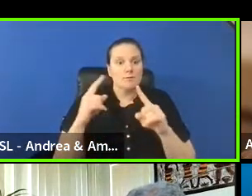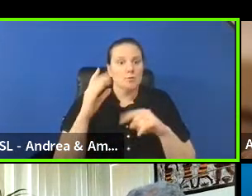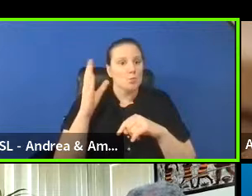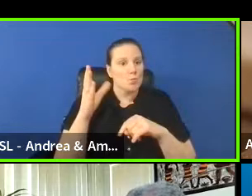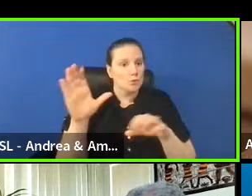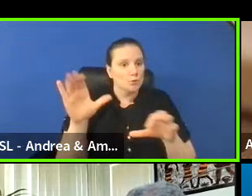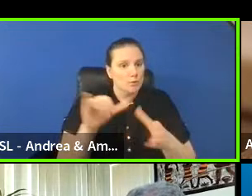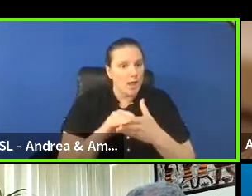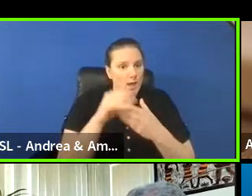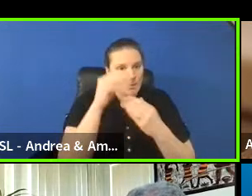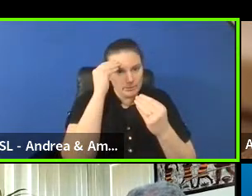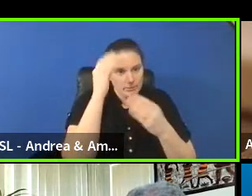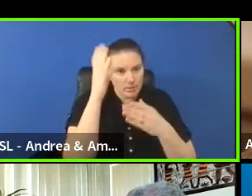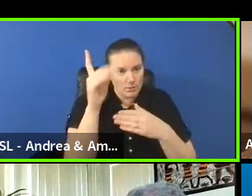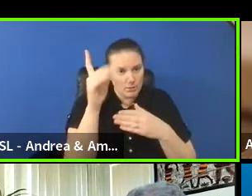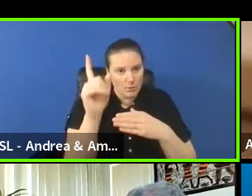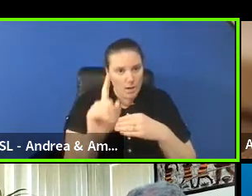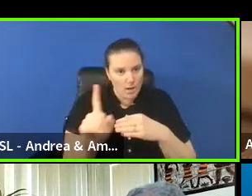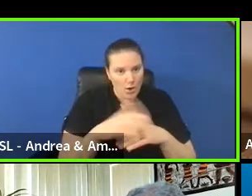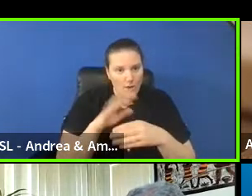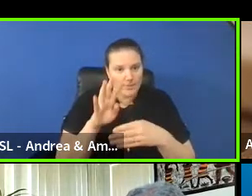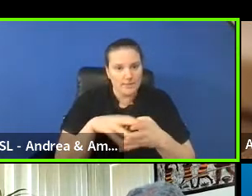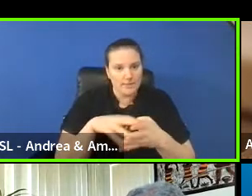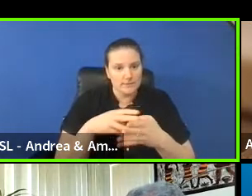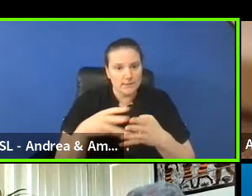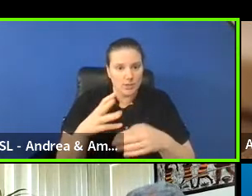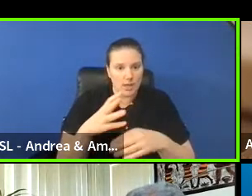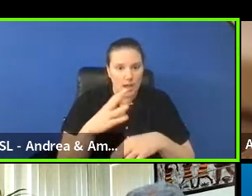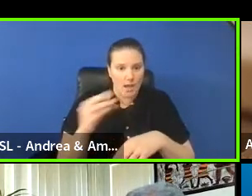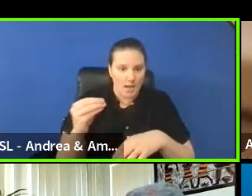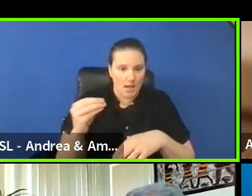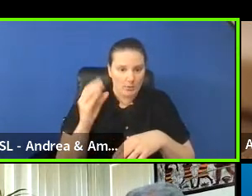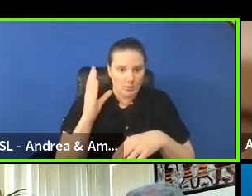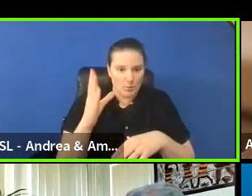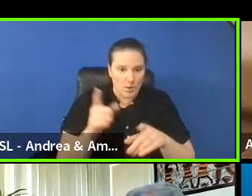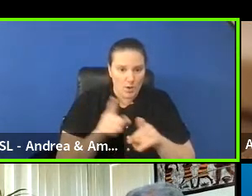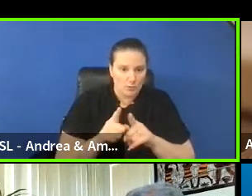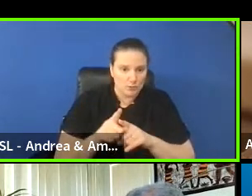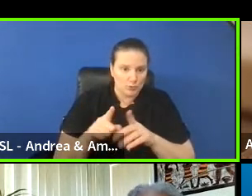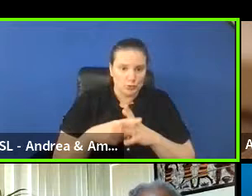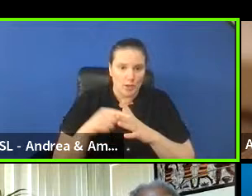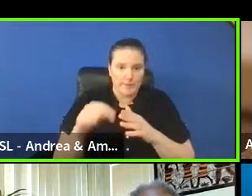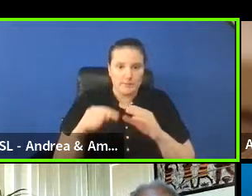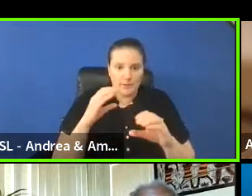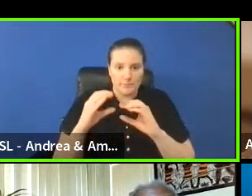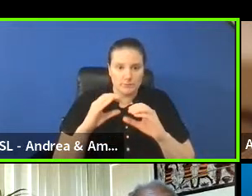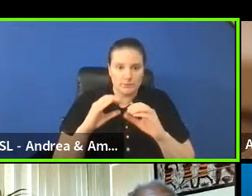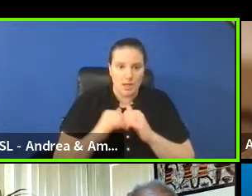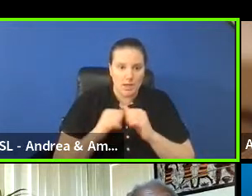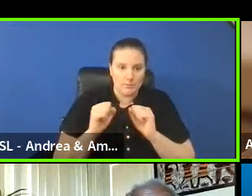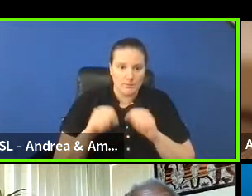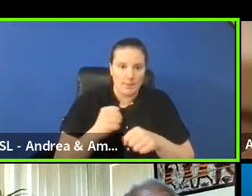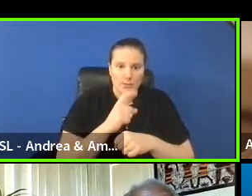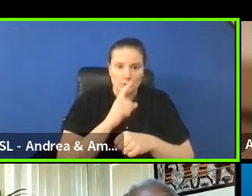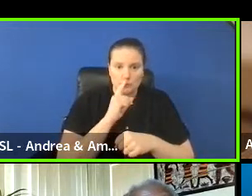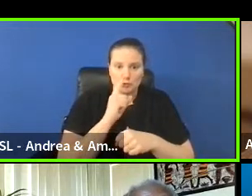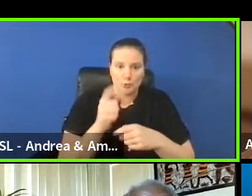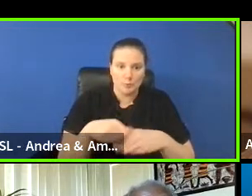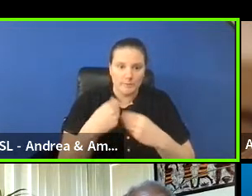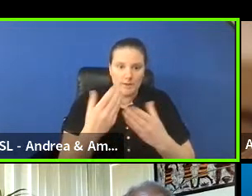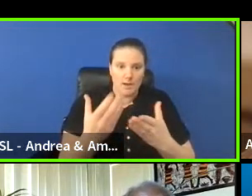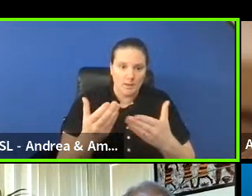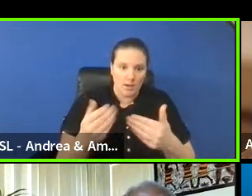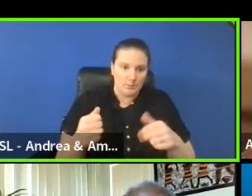have an update on where we are on the schedule, and we will also begin the conversation about how we can make sure we're providing the